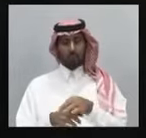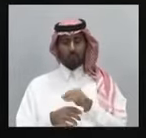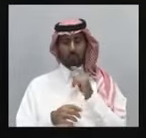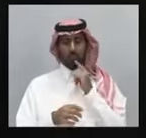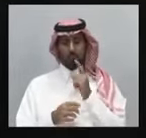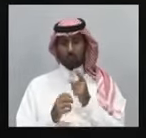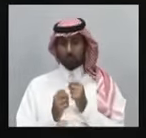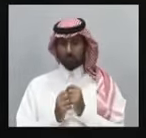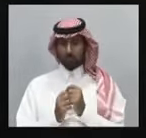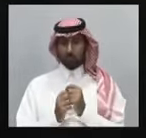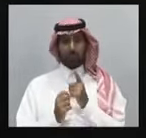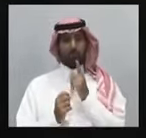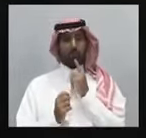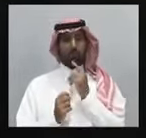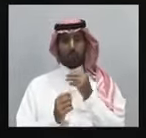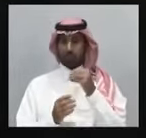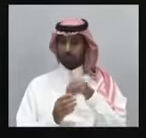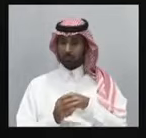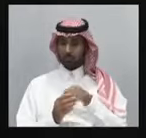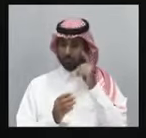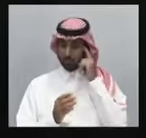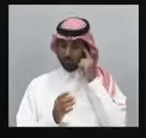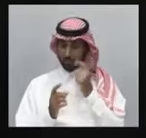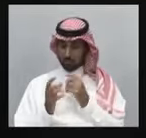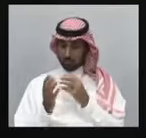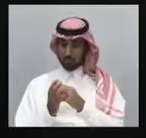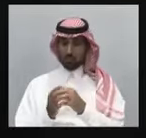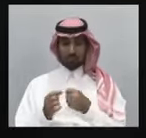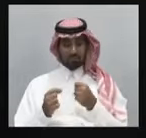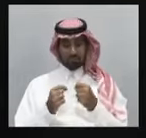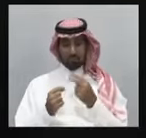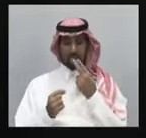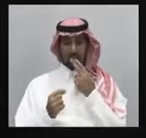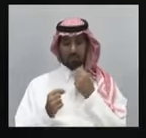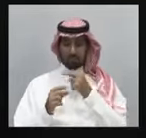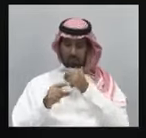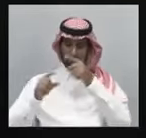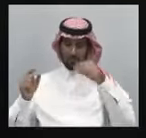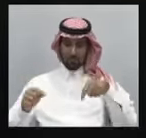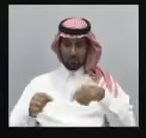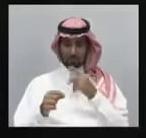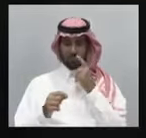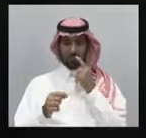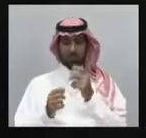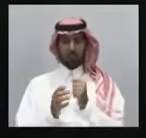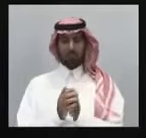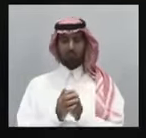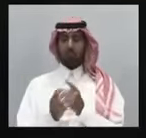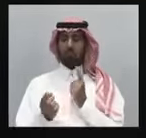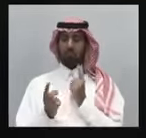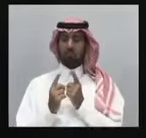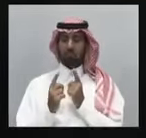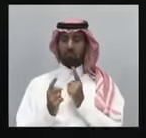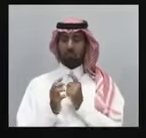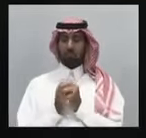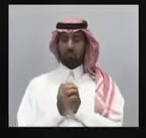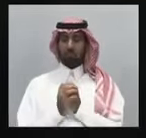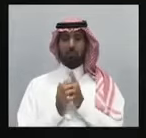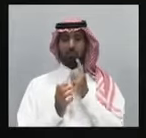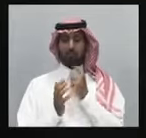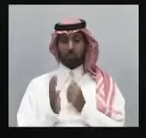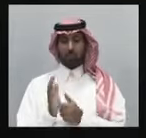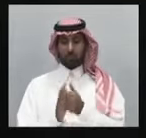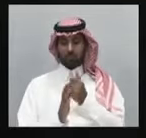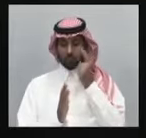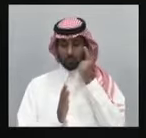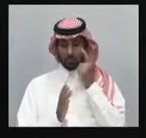An interior designer is supposed to deal with other people, with customers. So he should be able, or